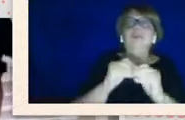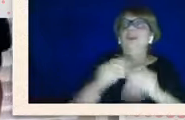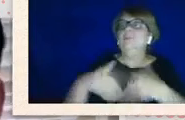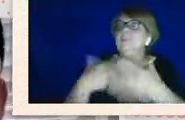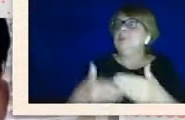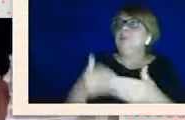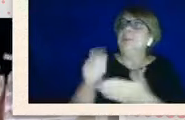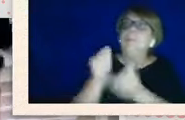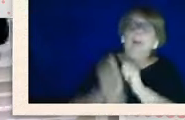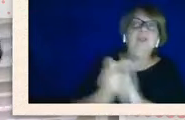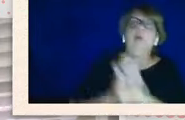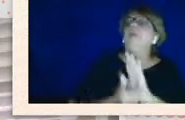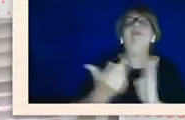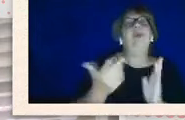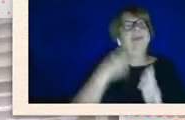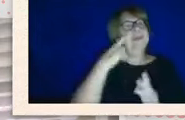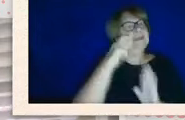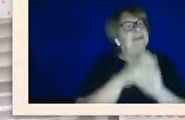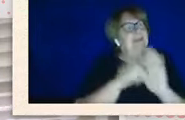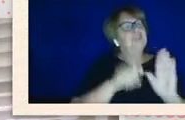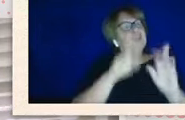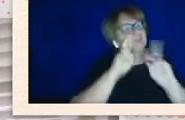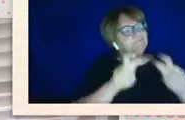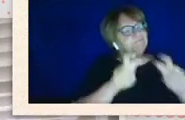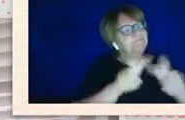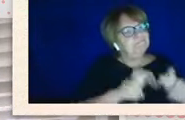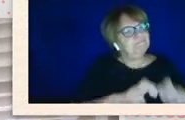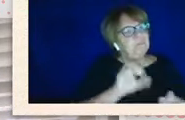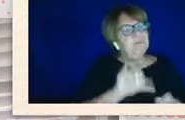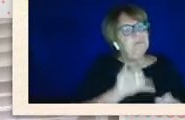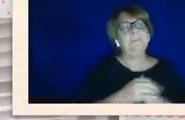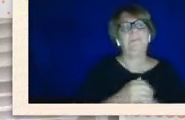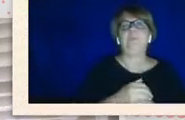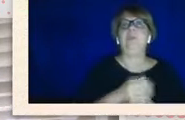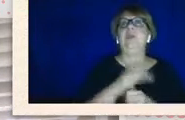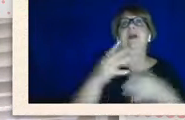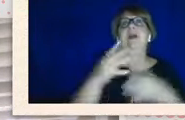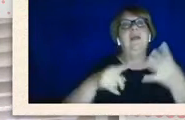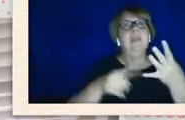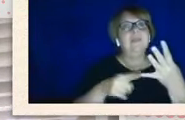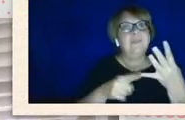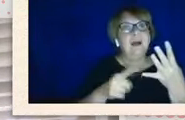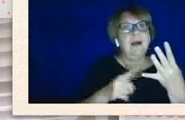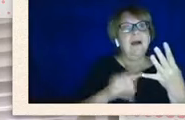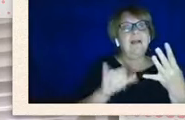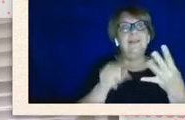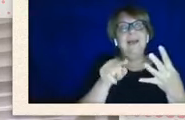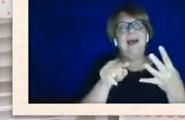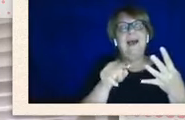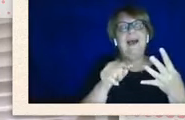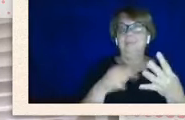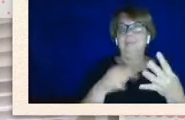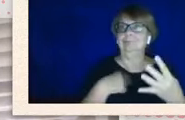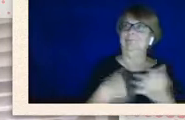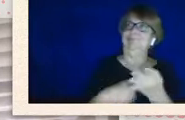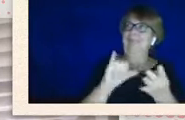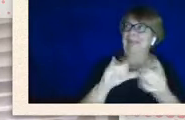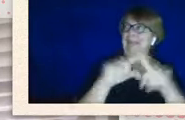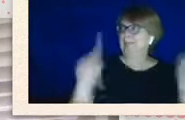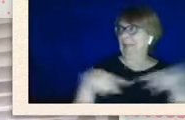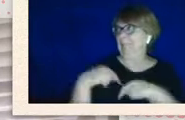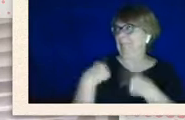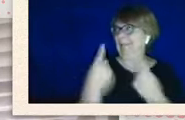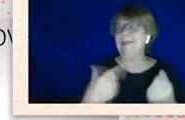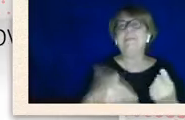look at here. And the final bullet point on this slide that we've been on for a while now, thanks y'all, says